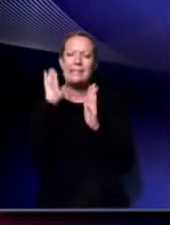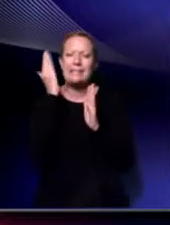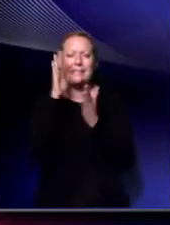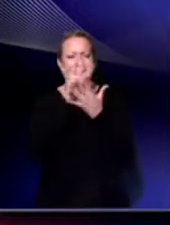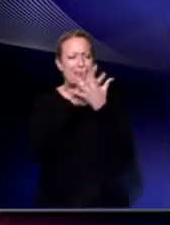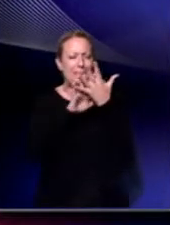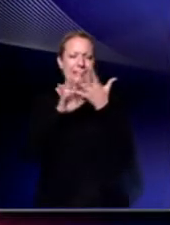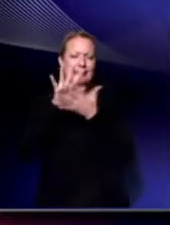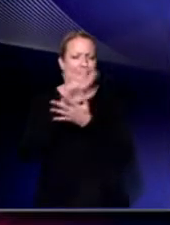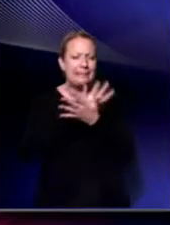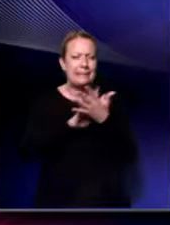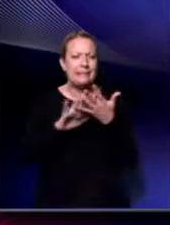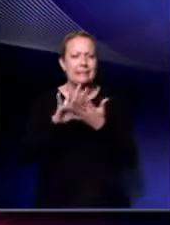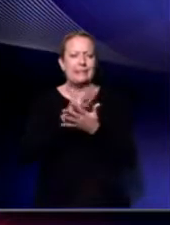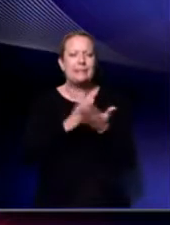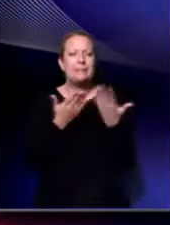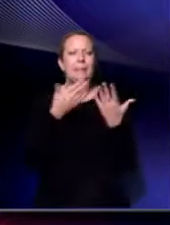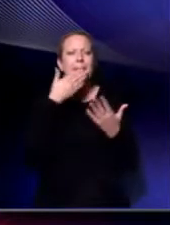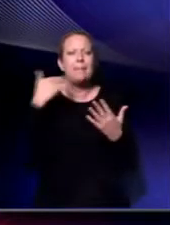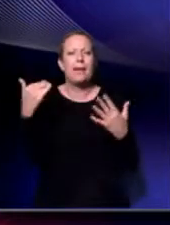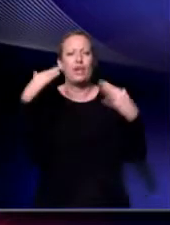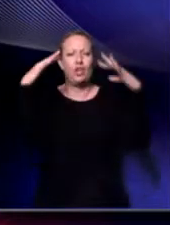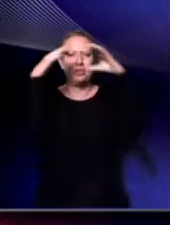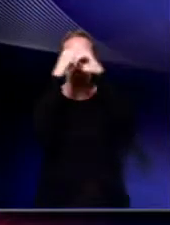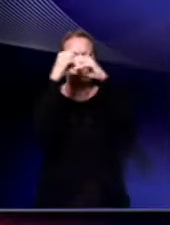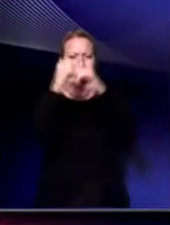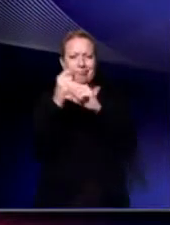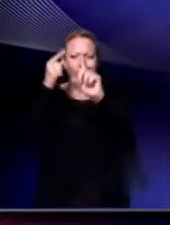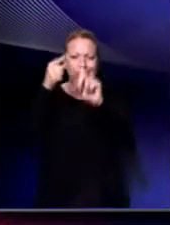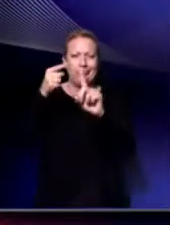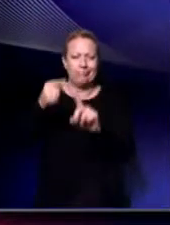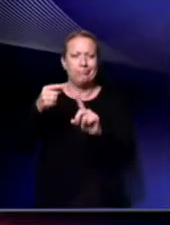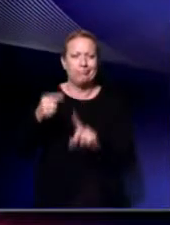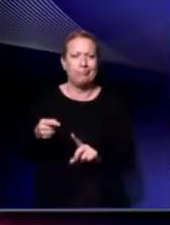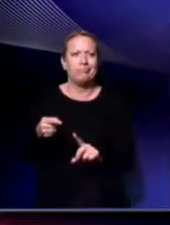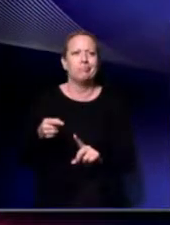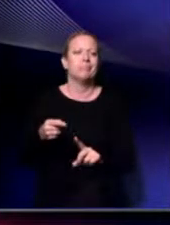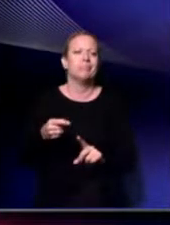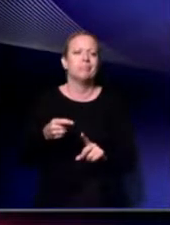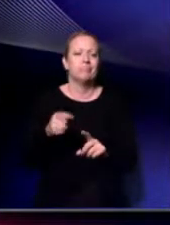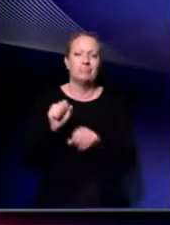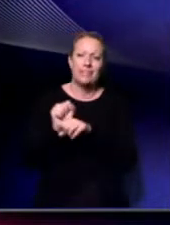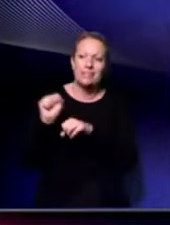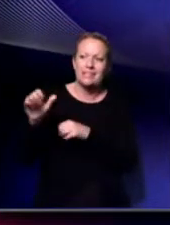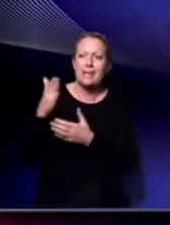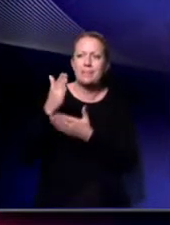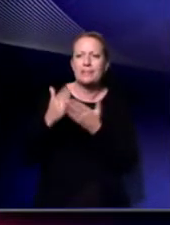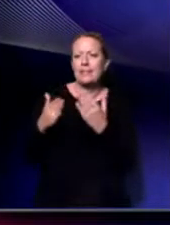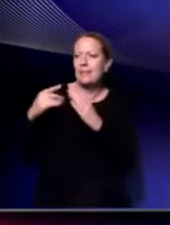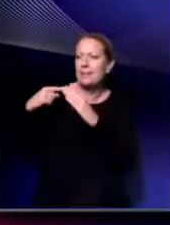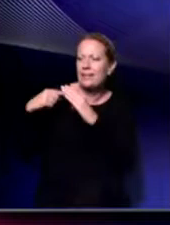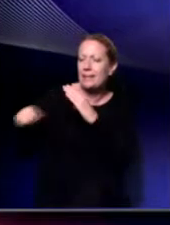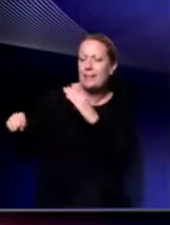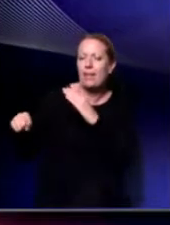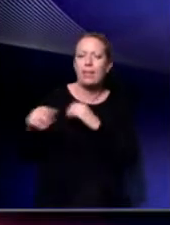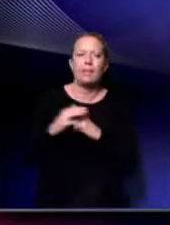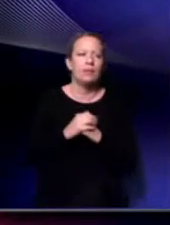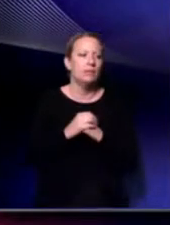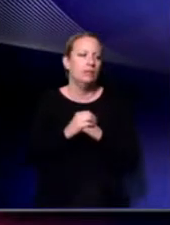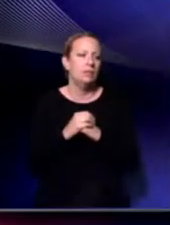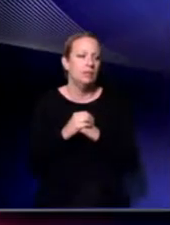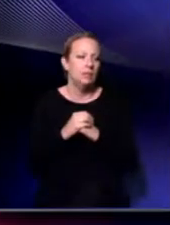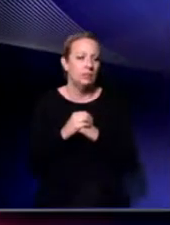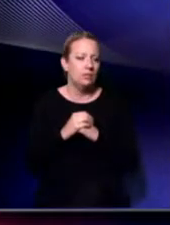modified or consolidated. And Dave has emailed some information to me and has done his normal great job. And I'll